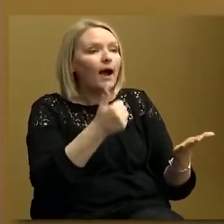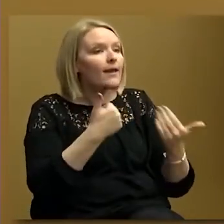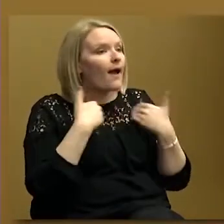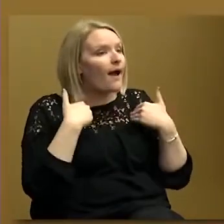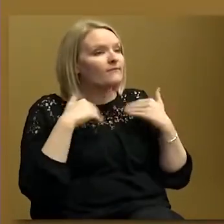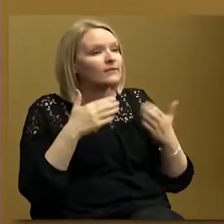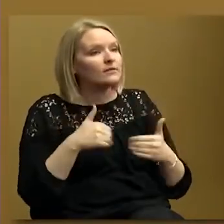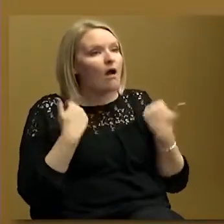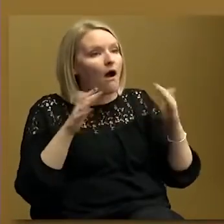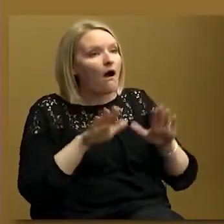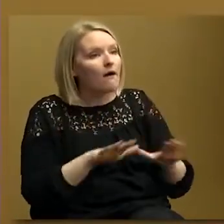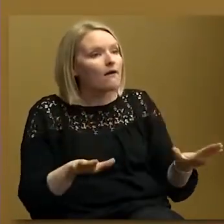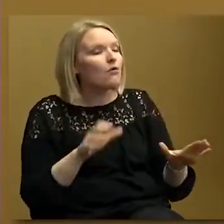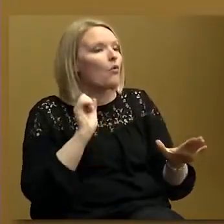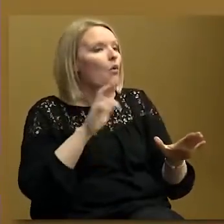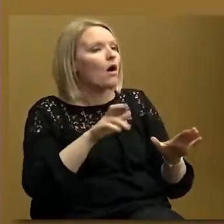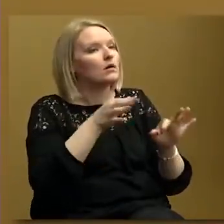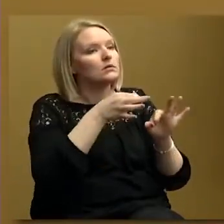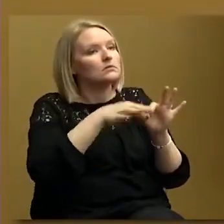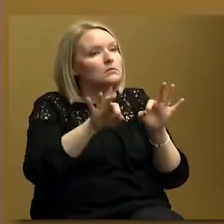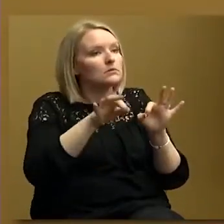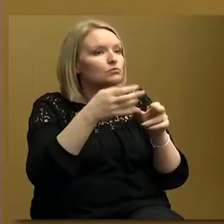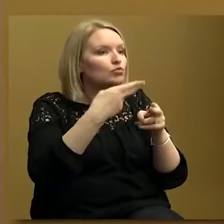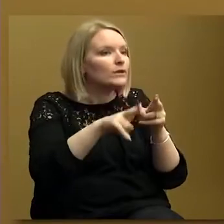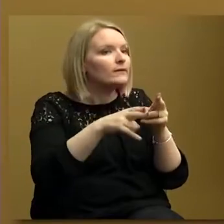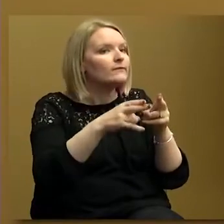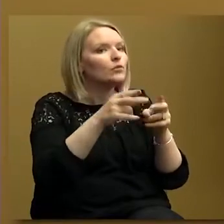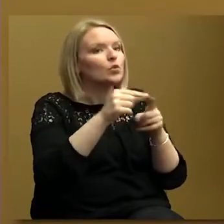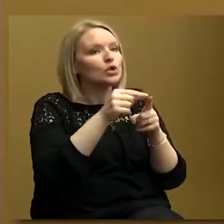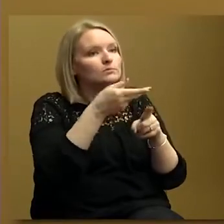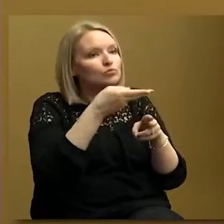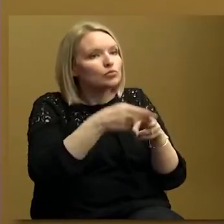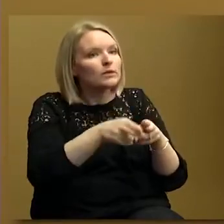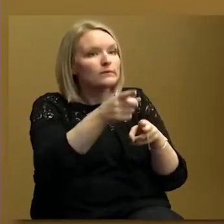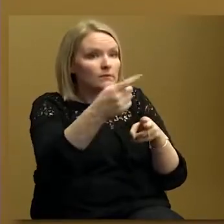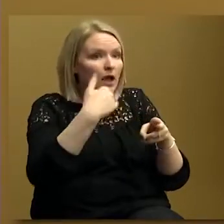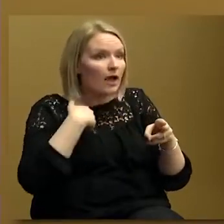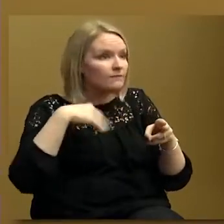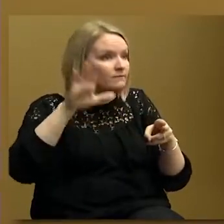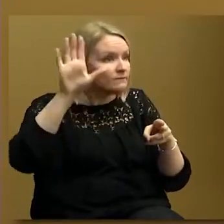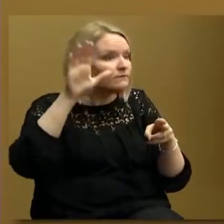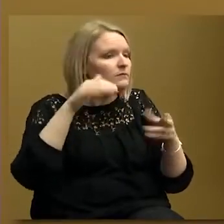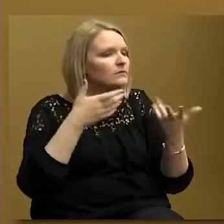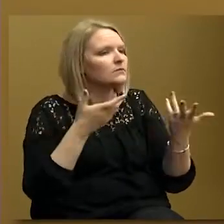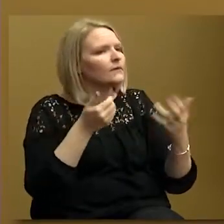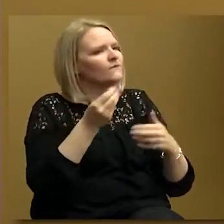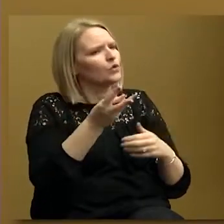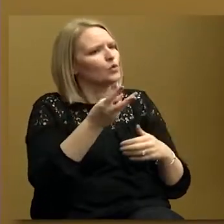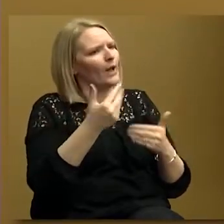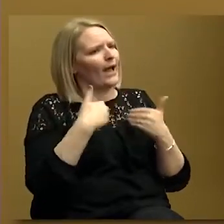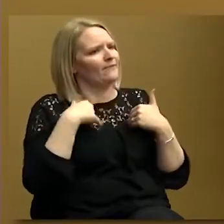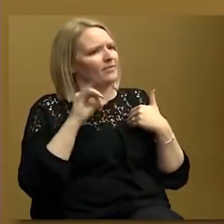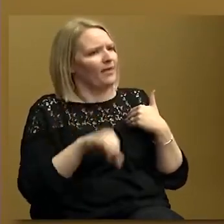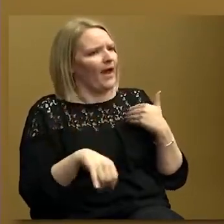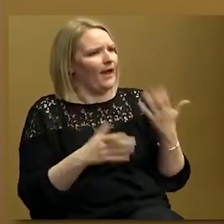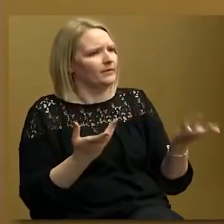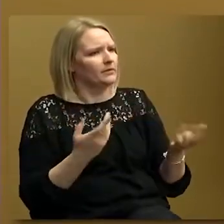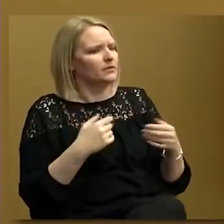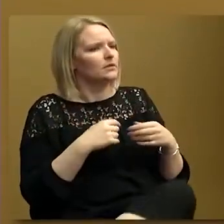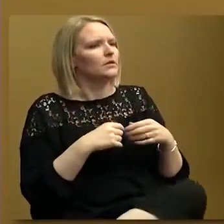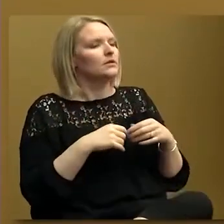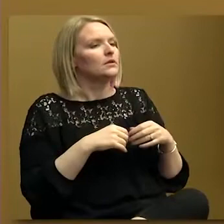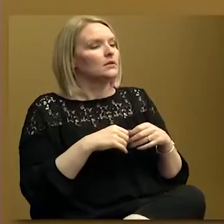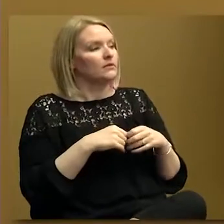anybody like that on your caseload, does anybody have that? Yes, I'm sure that several of you do. Then